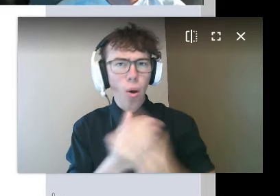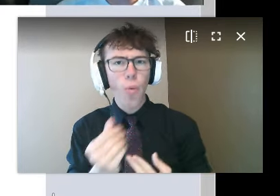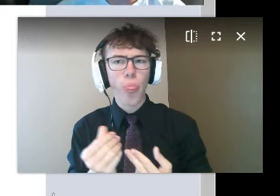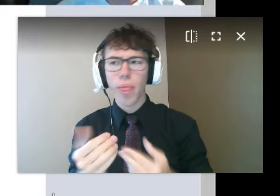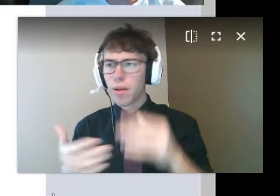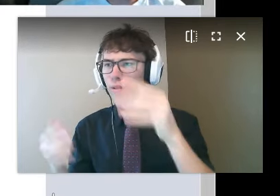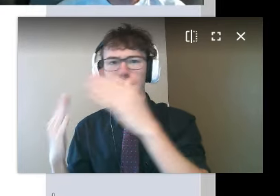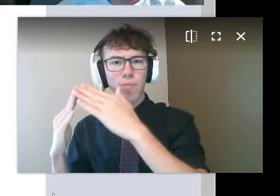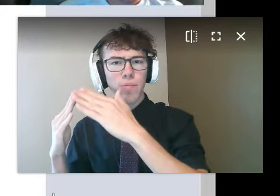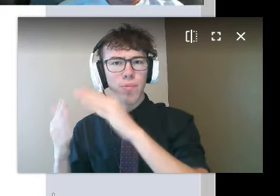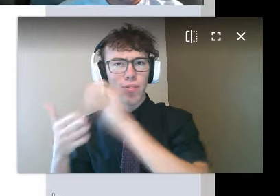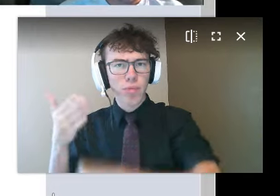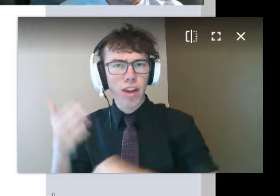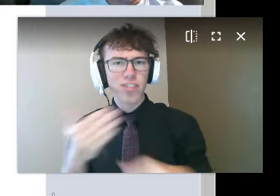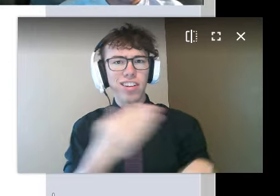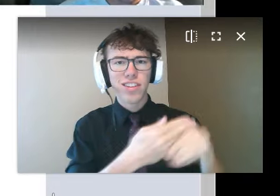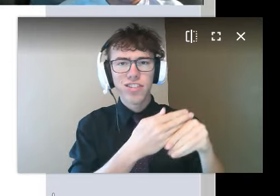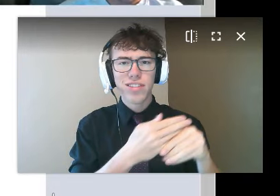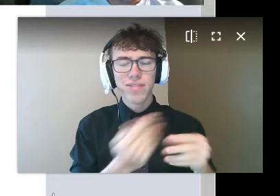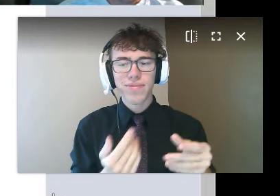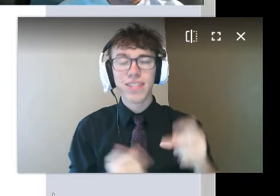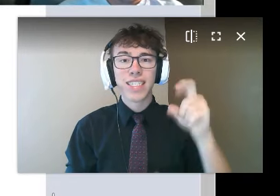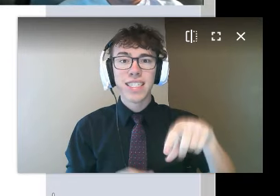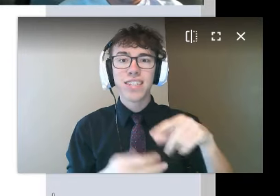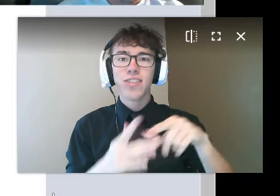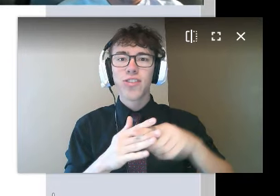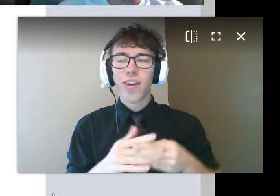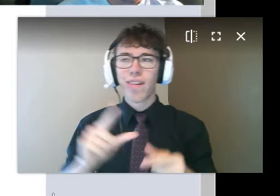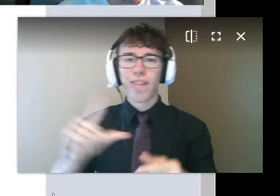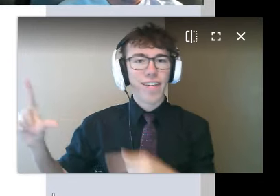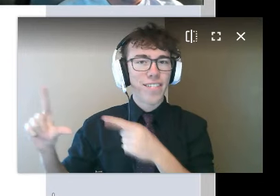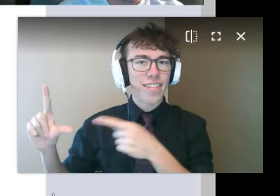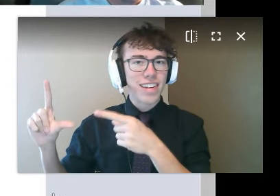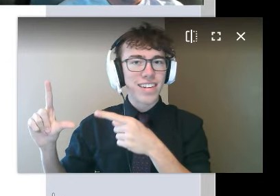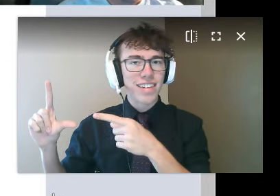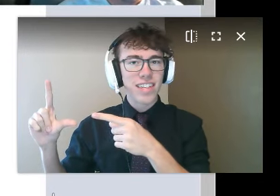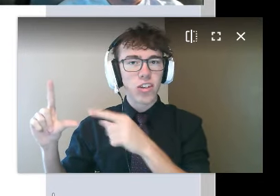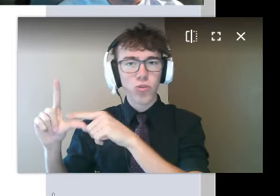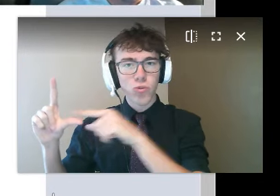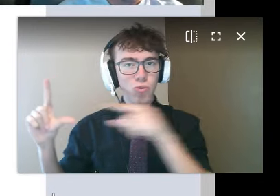go from left to right. So we're just going to go from the left side